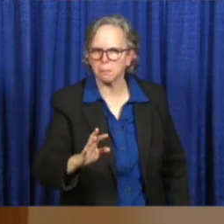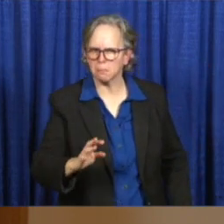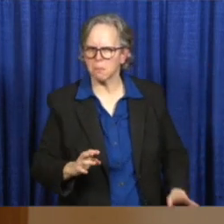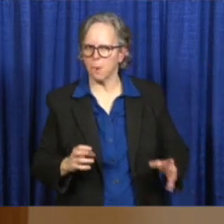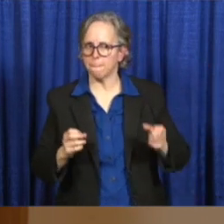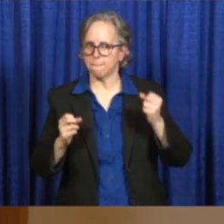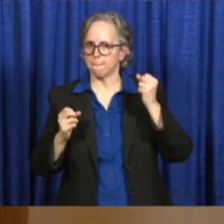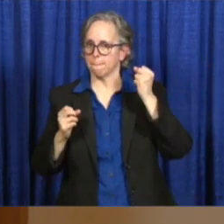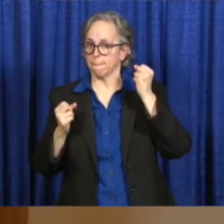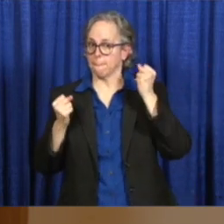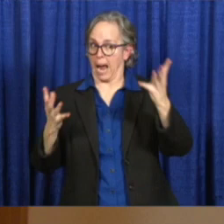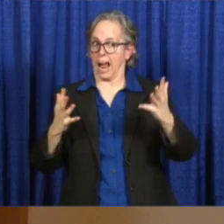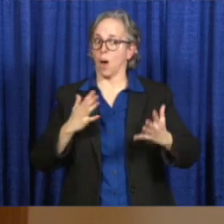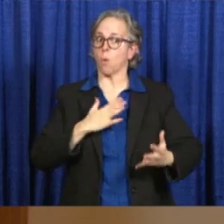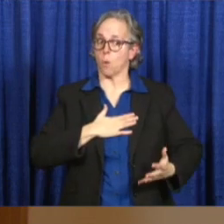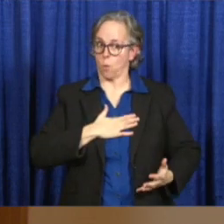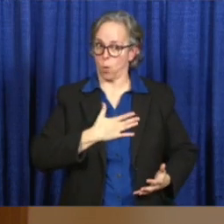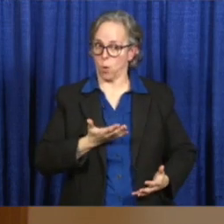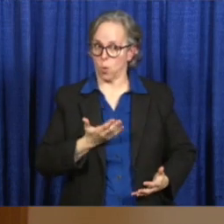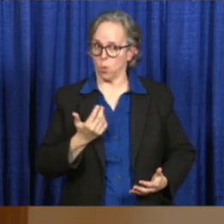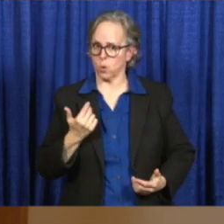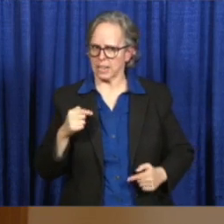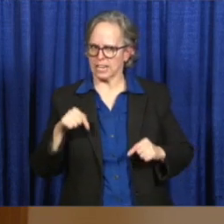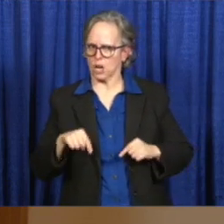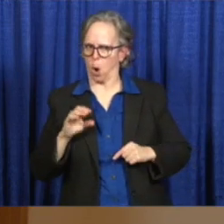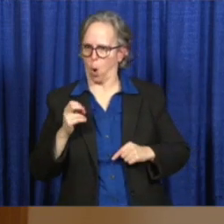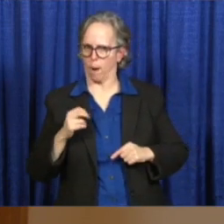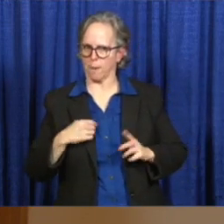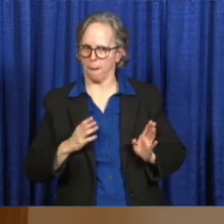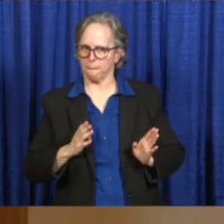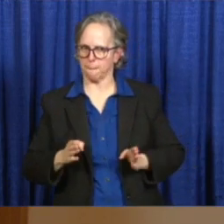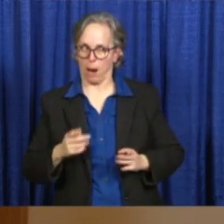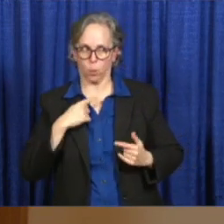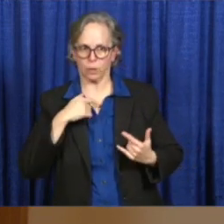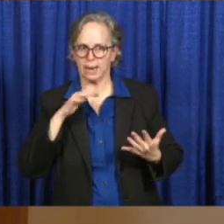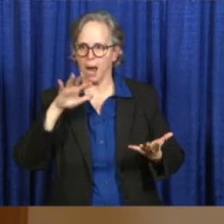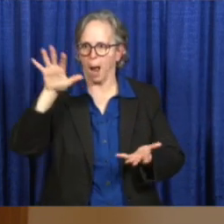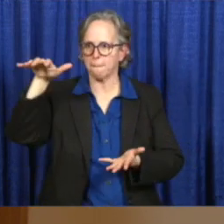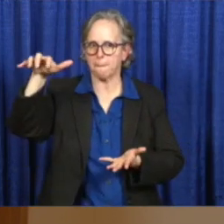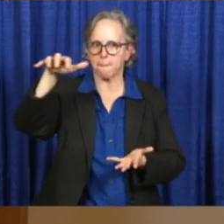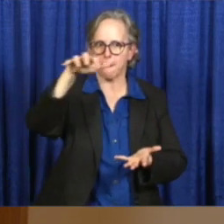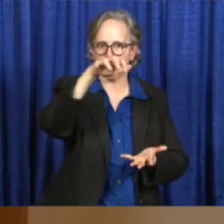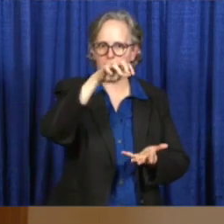to be ready once we have that. I want to say one more thing with the national stockpile.